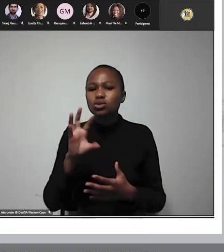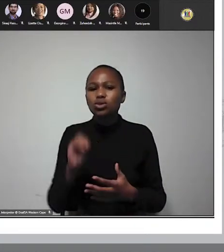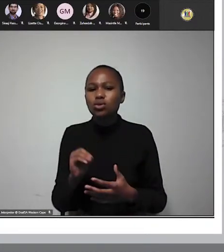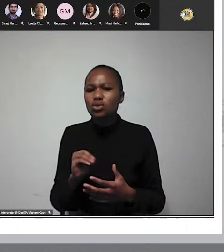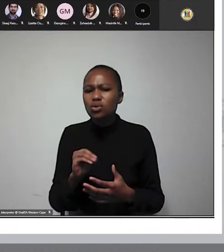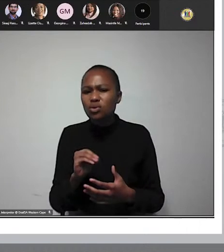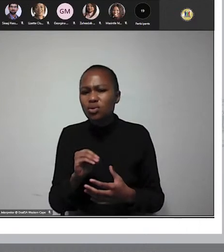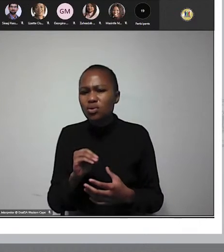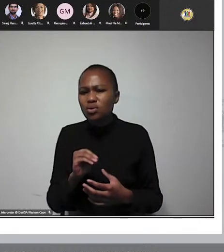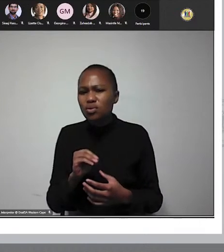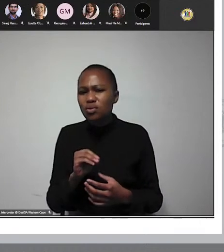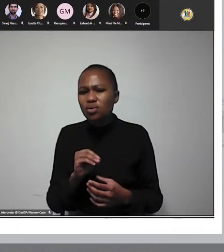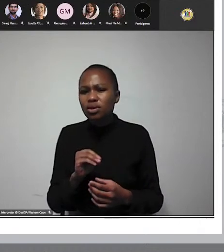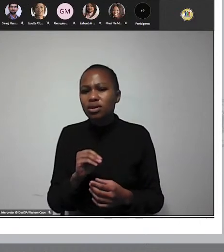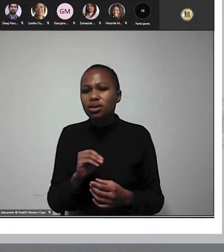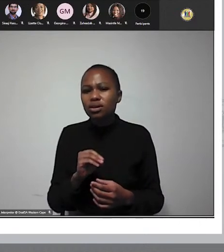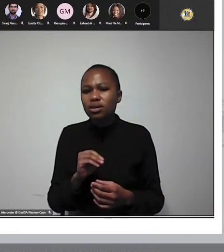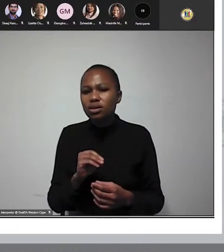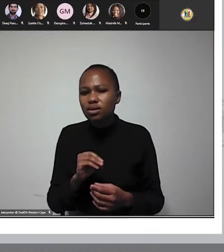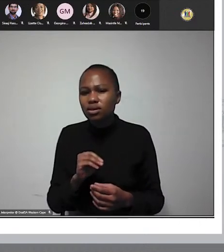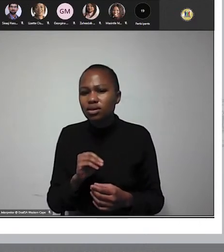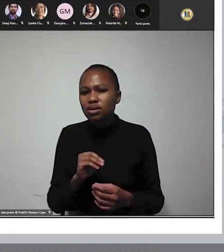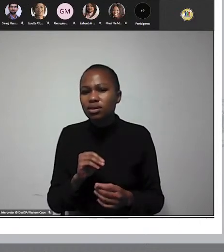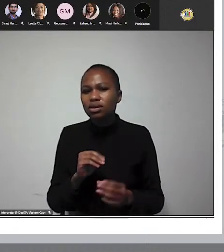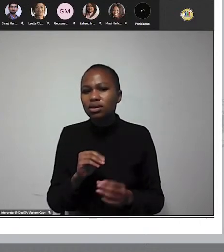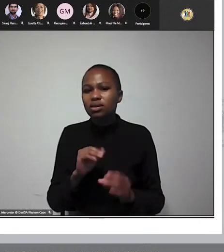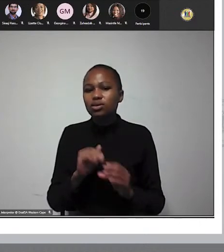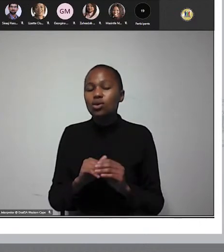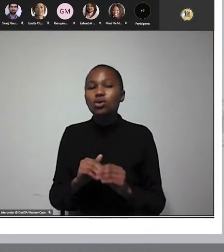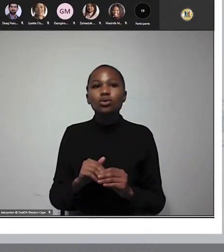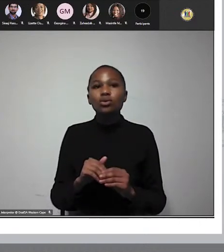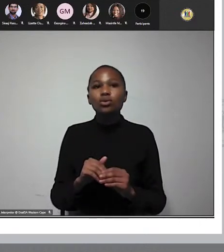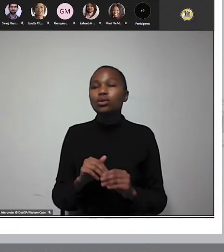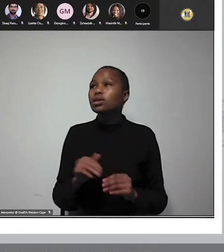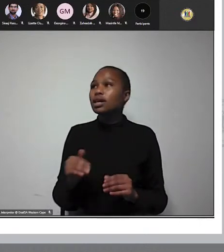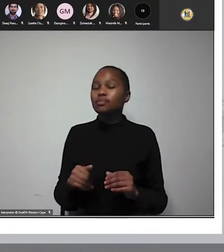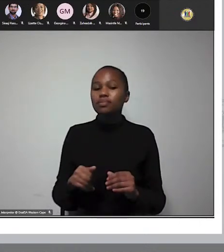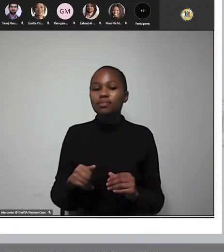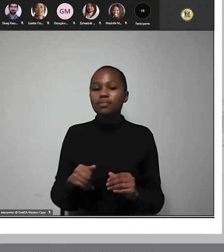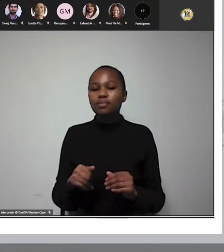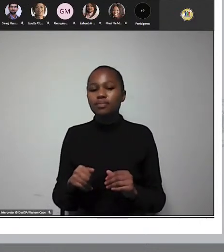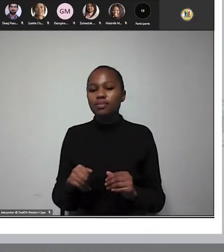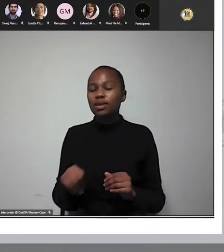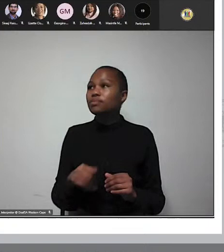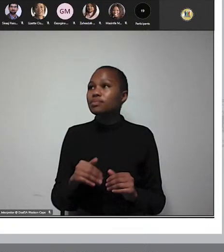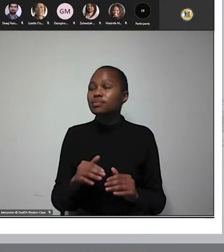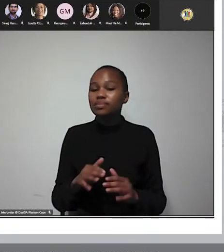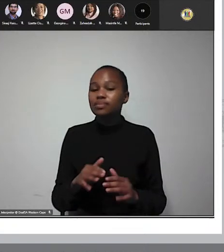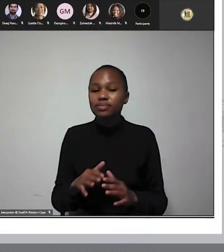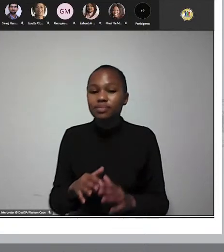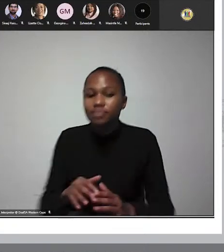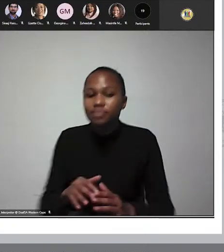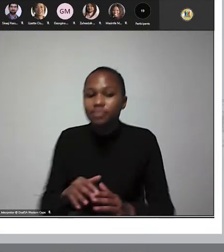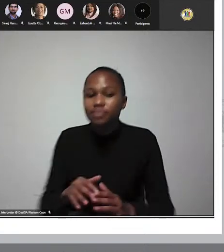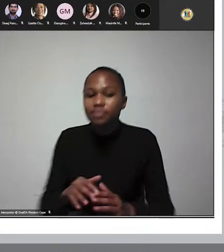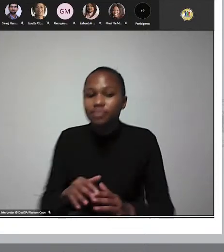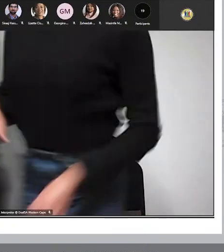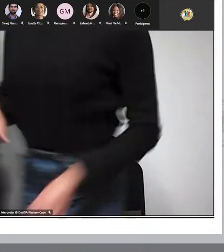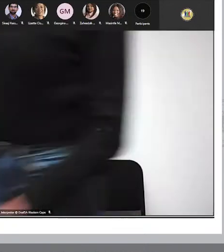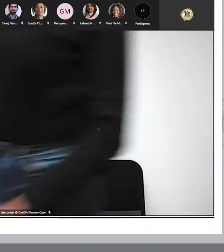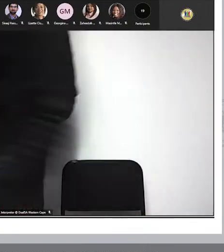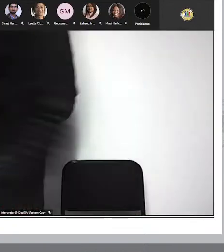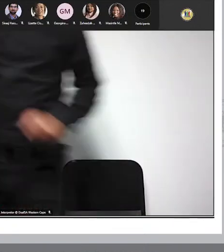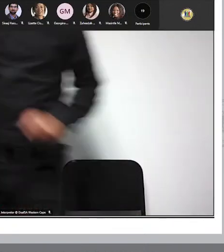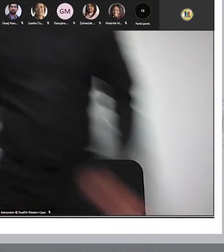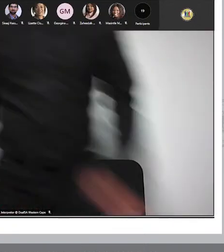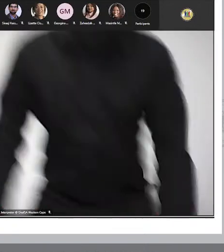there is talk of looking at a more comprehensive and a different type of trade arrangement with the United States. So AGOA only applies